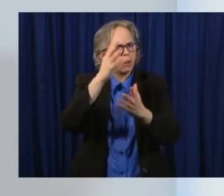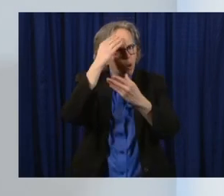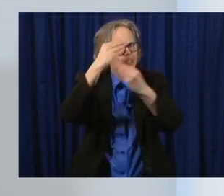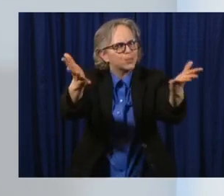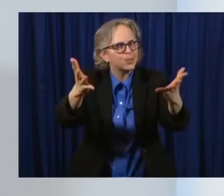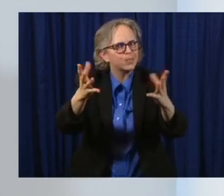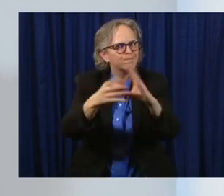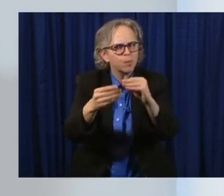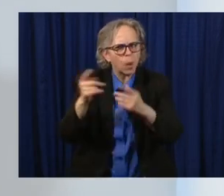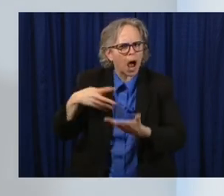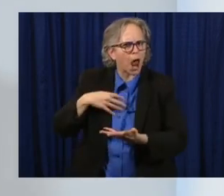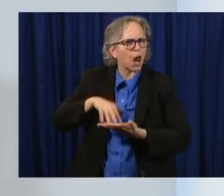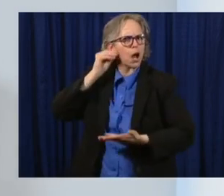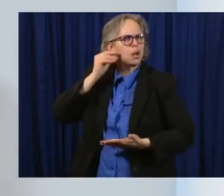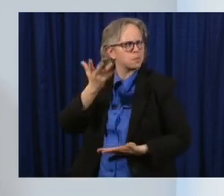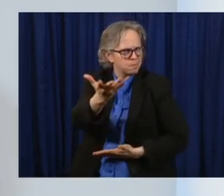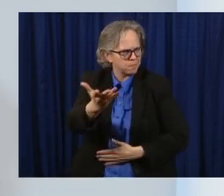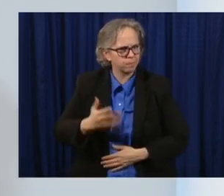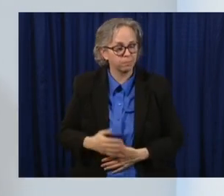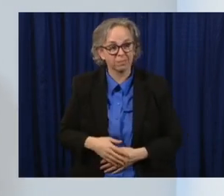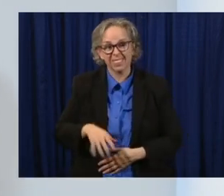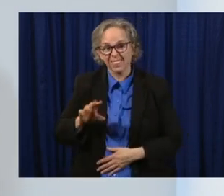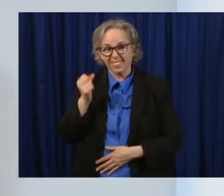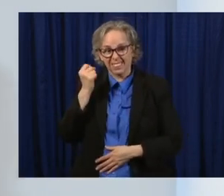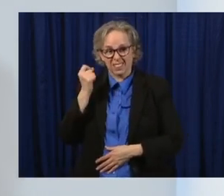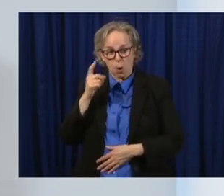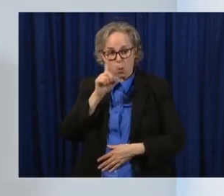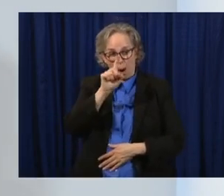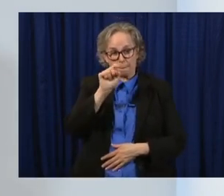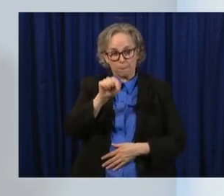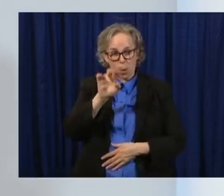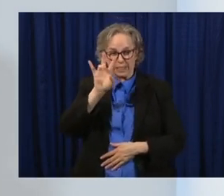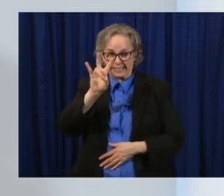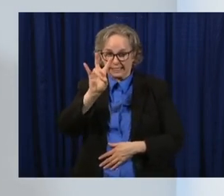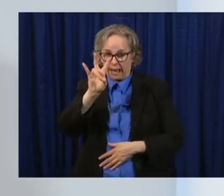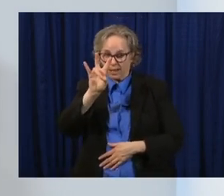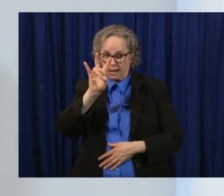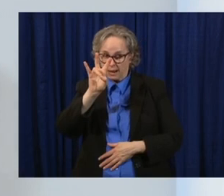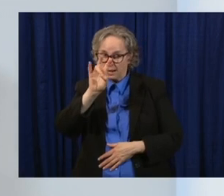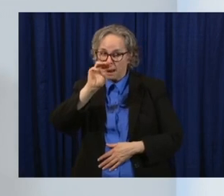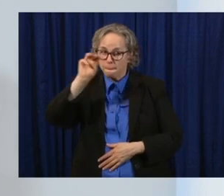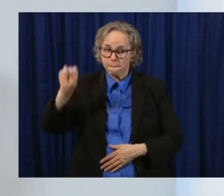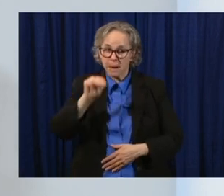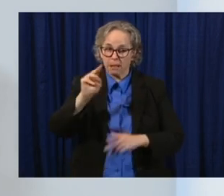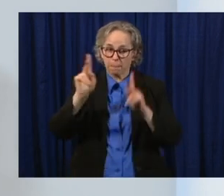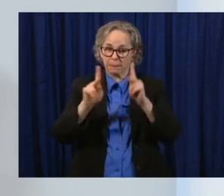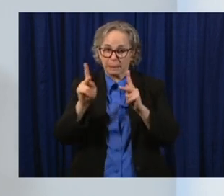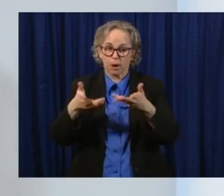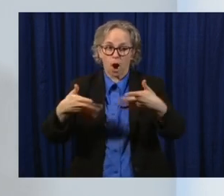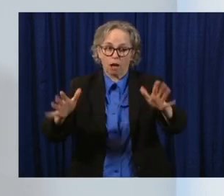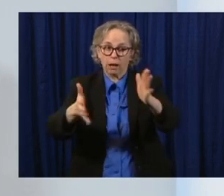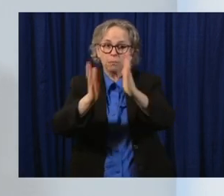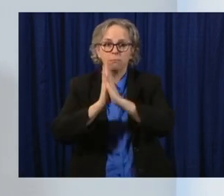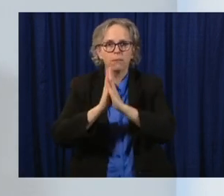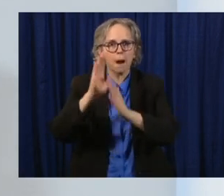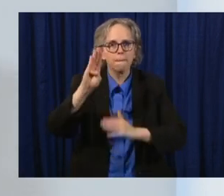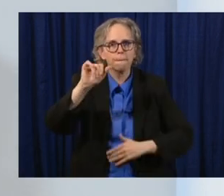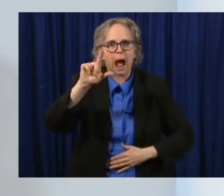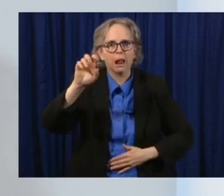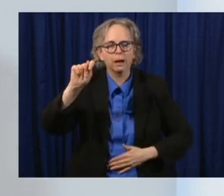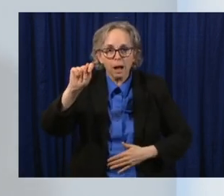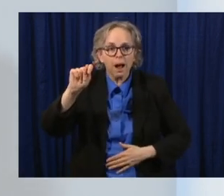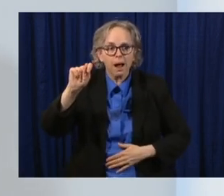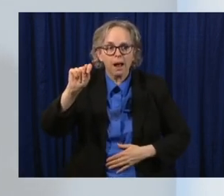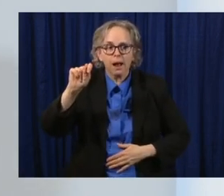you have requested it, there's 1.7 million people who have requested a ballot to vote by mail, but as of right now,